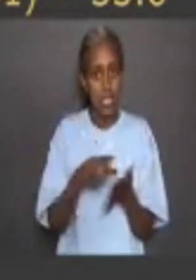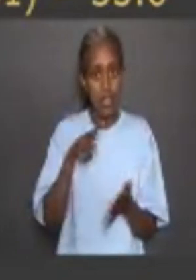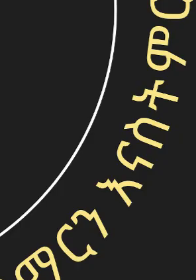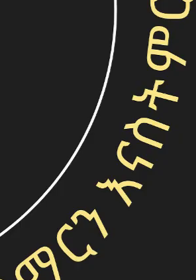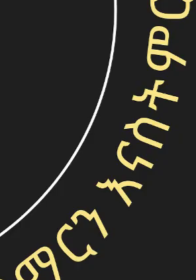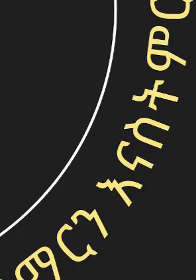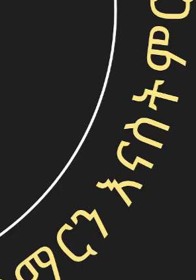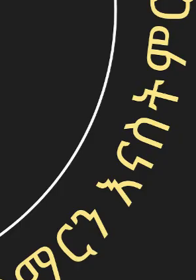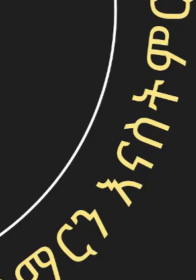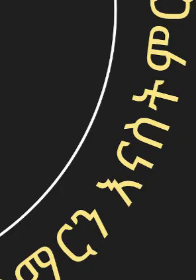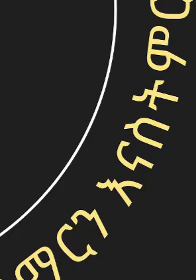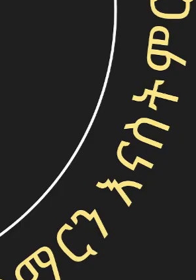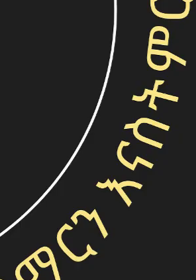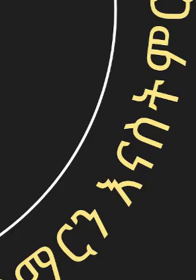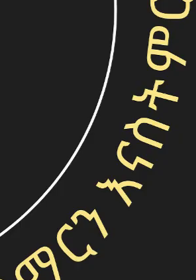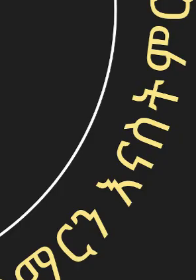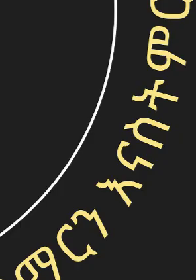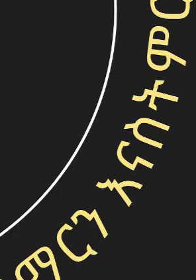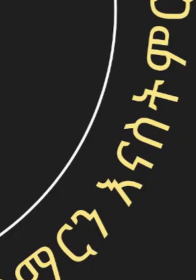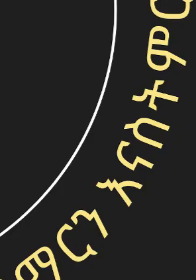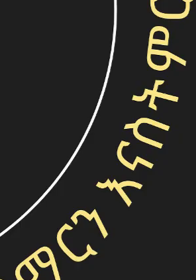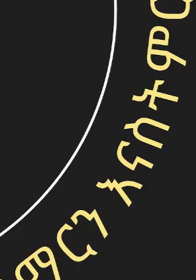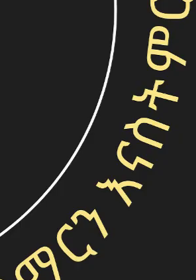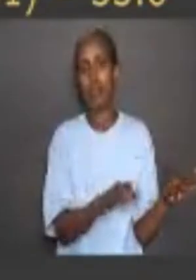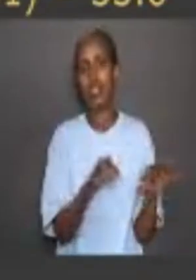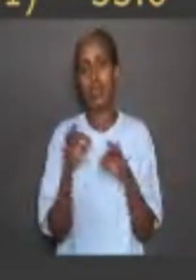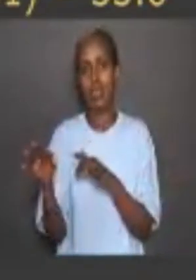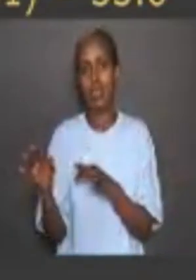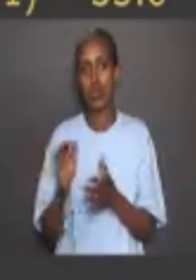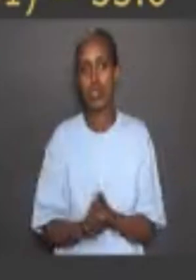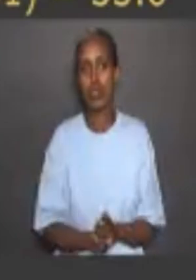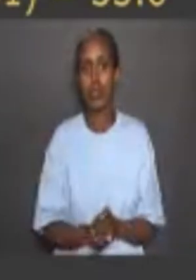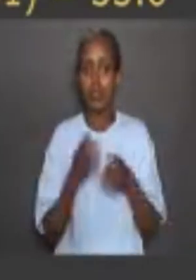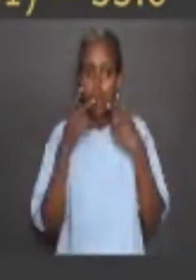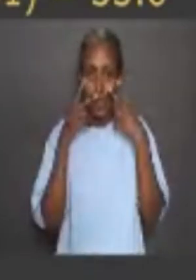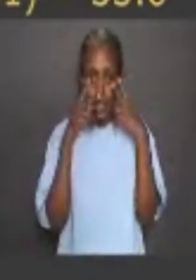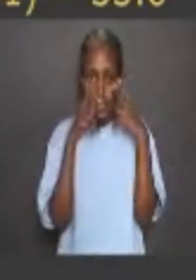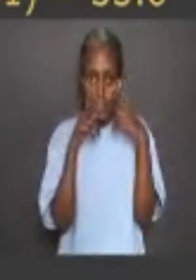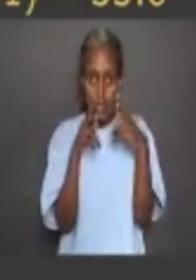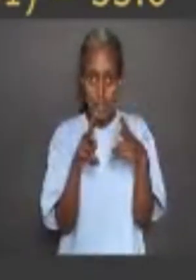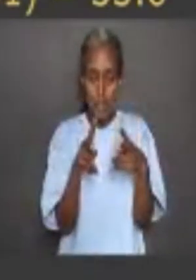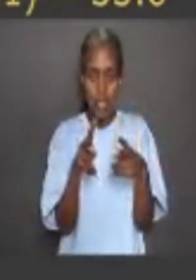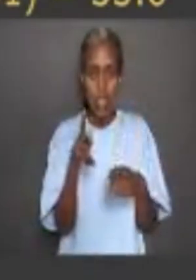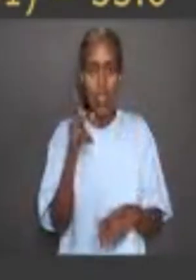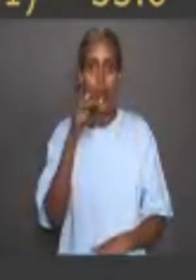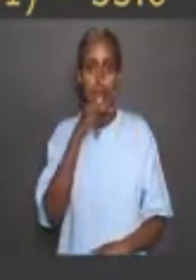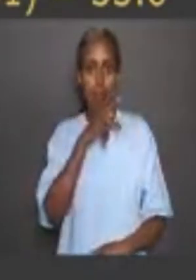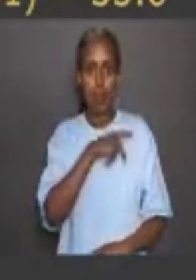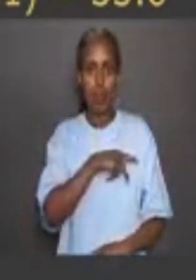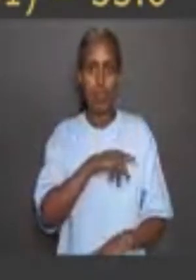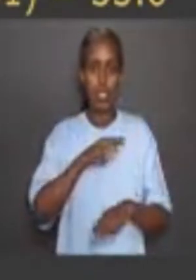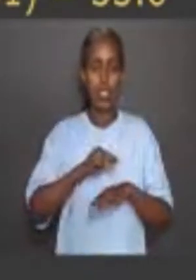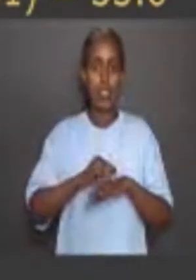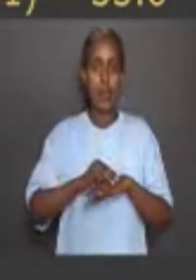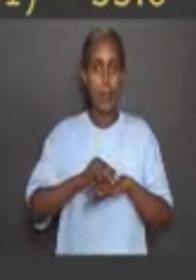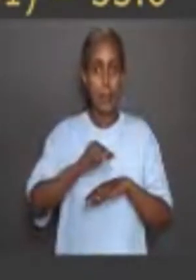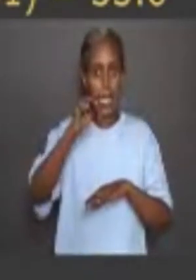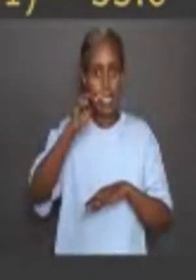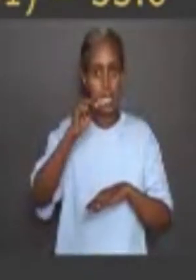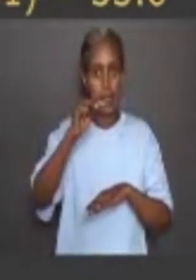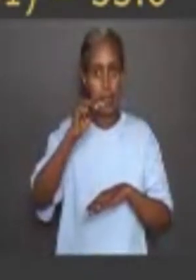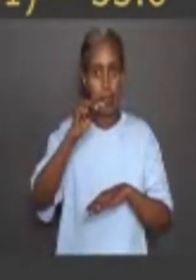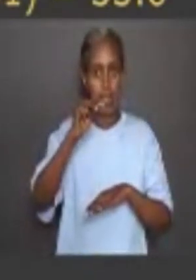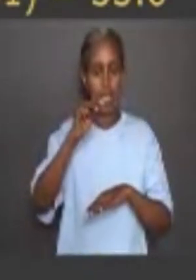by substitution. As you can see, the profit is maximum at